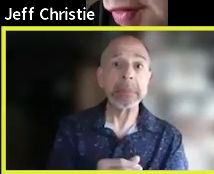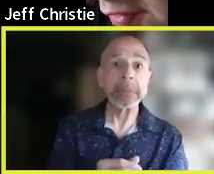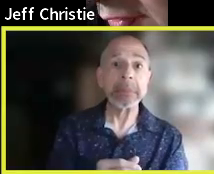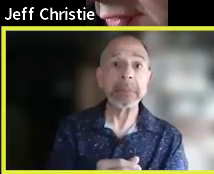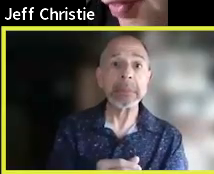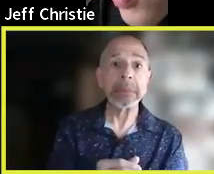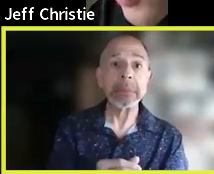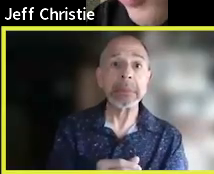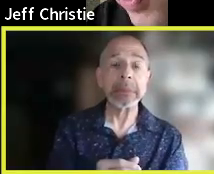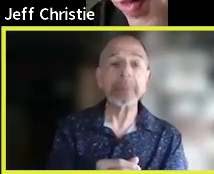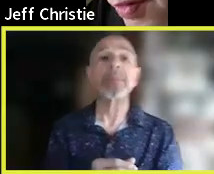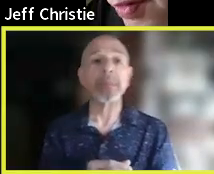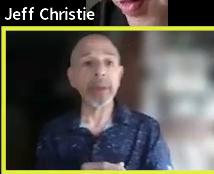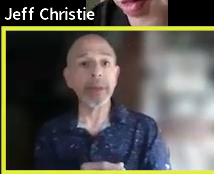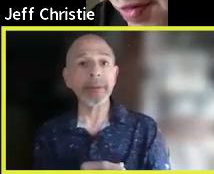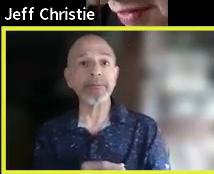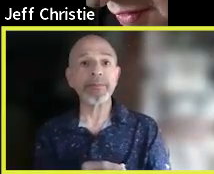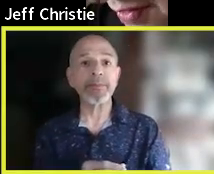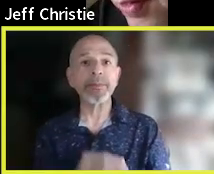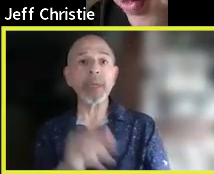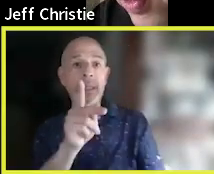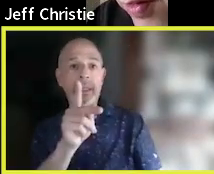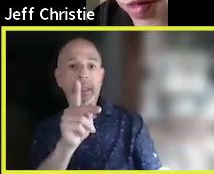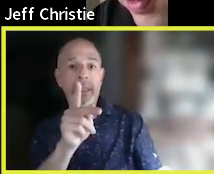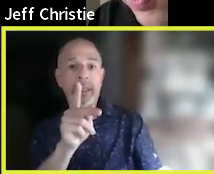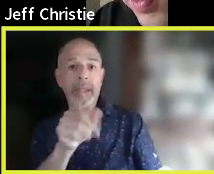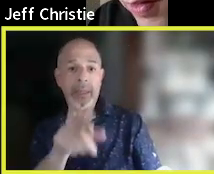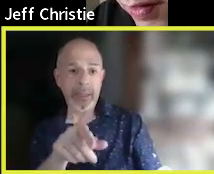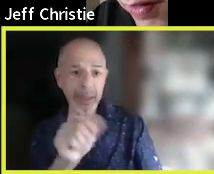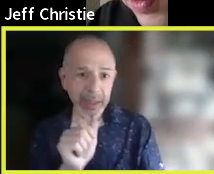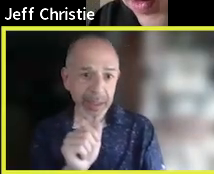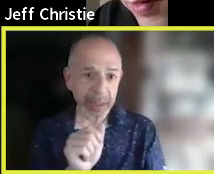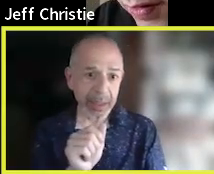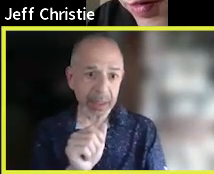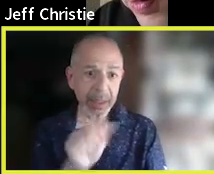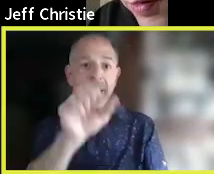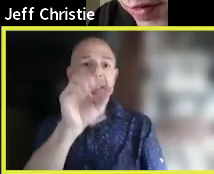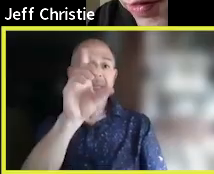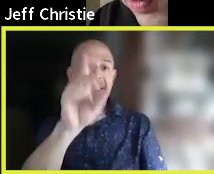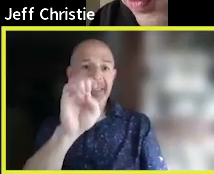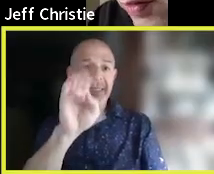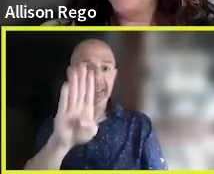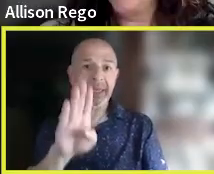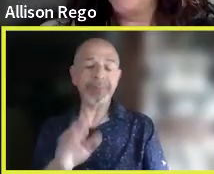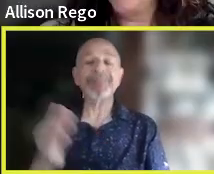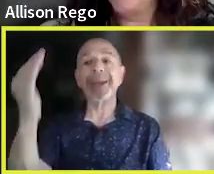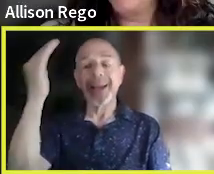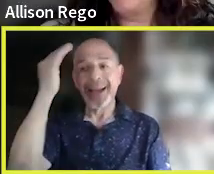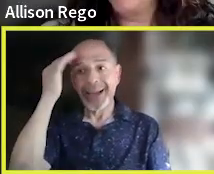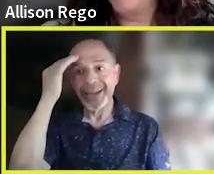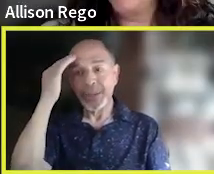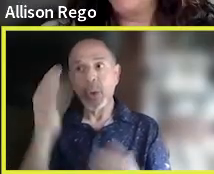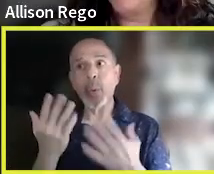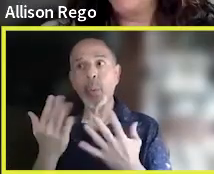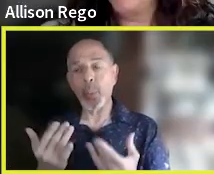is patience is a virtue. So because it's a whole giant change to the whole DD service system. It's a whole new service, peer